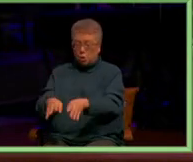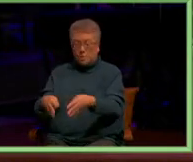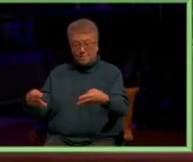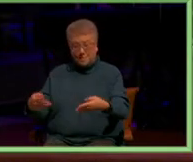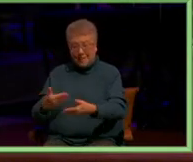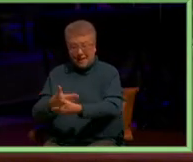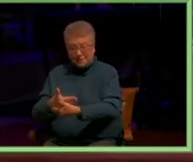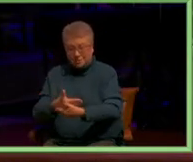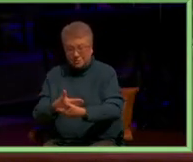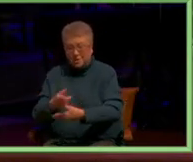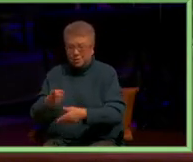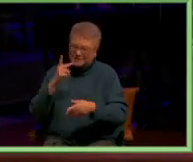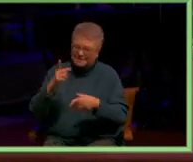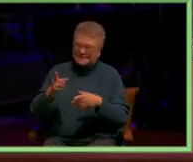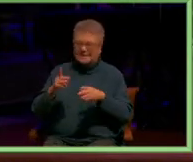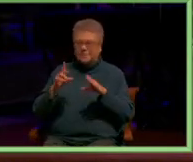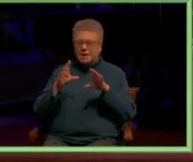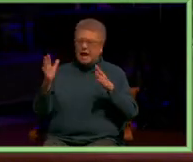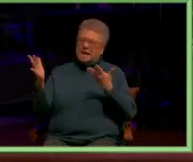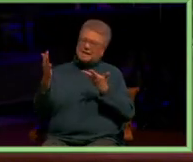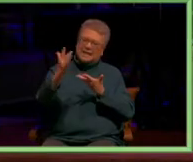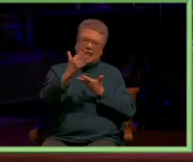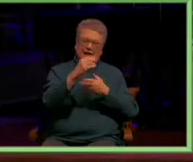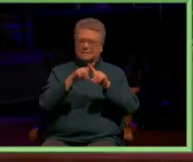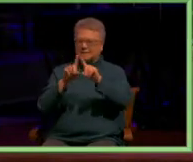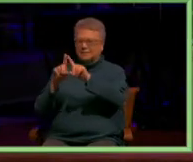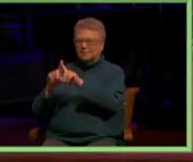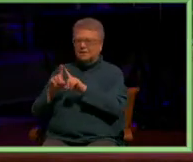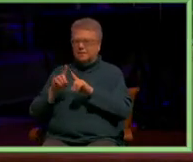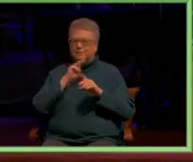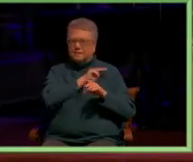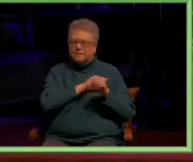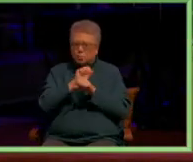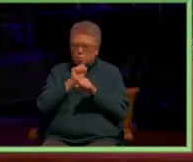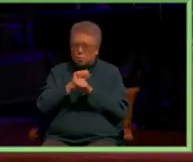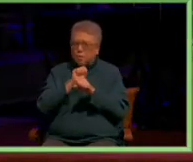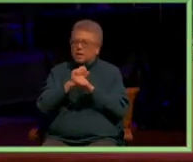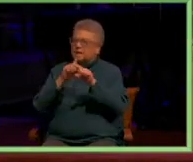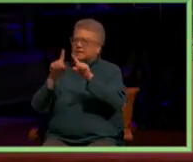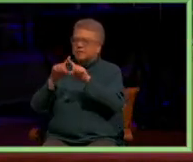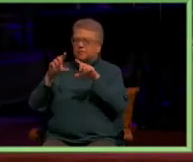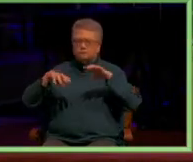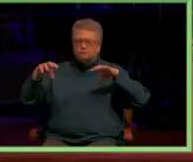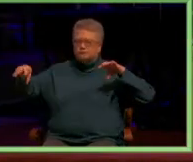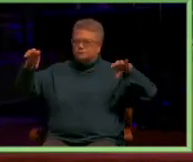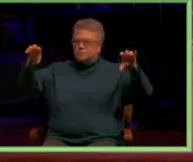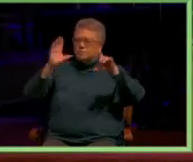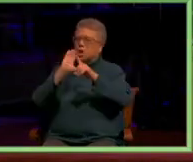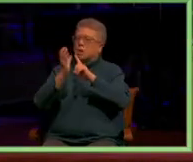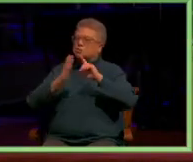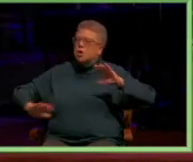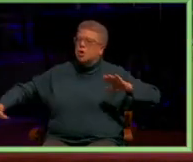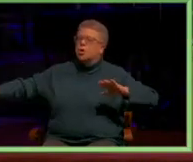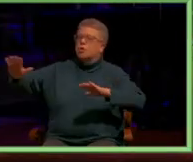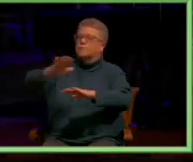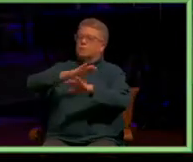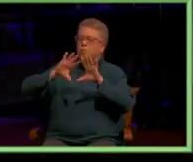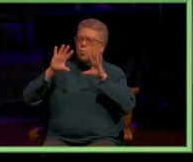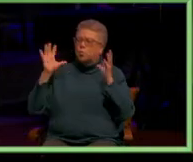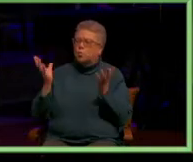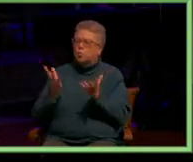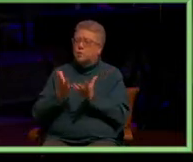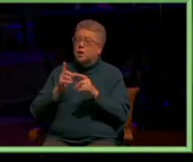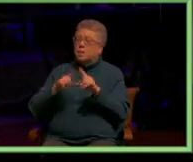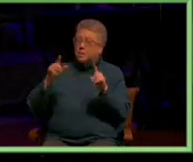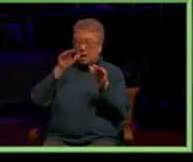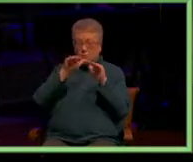and I liked manger scenes. We collect them from our many travels and missions around the world. We have manger scenes from cultures all over the world. But I'm always reminding